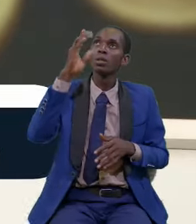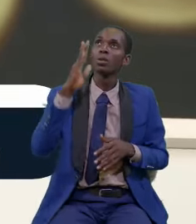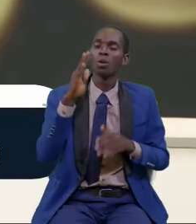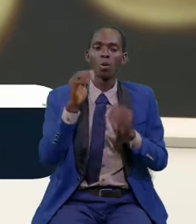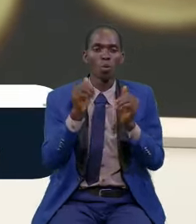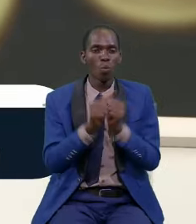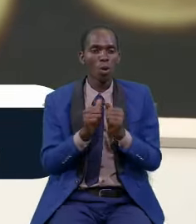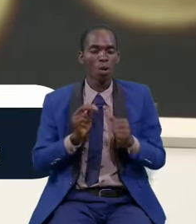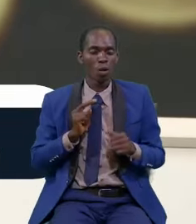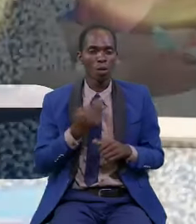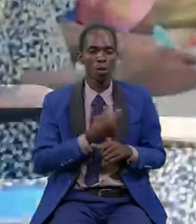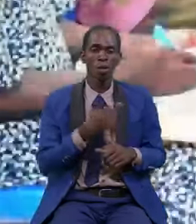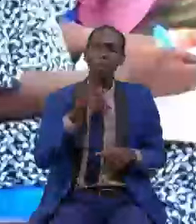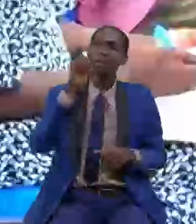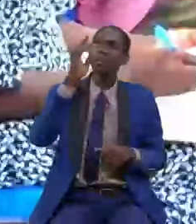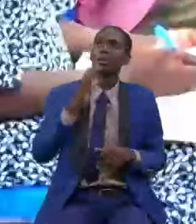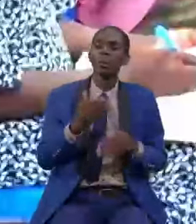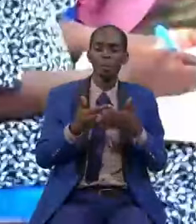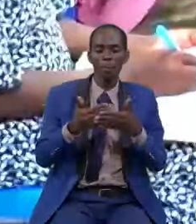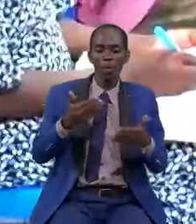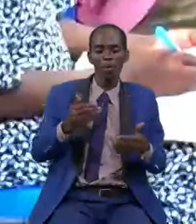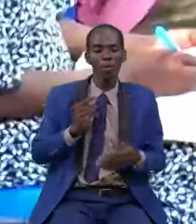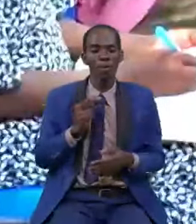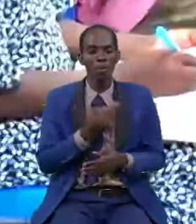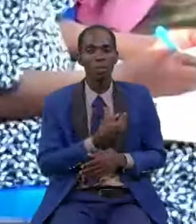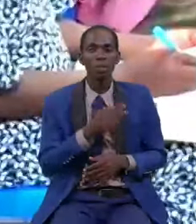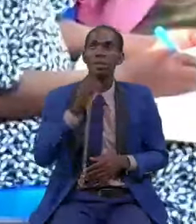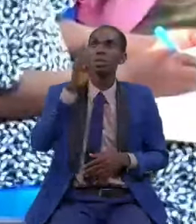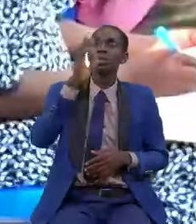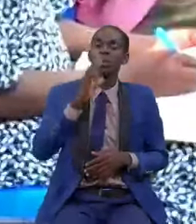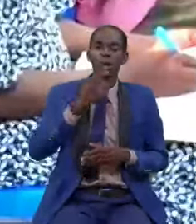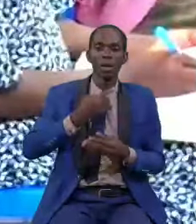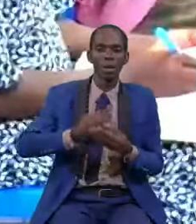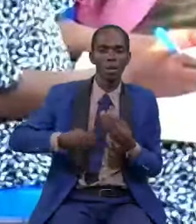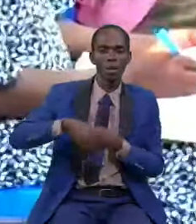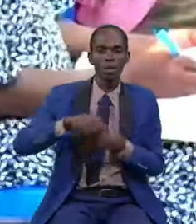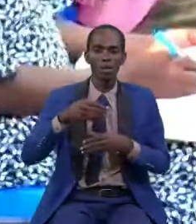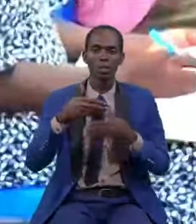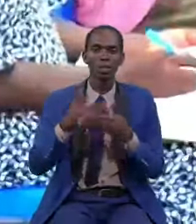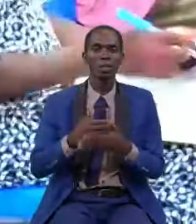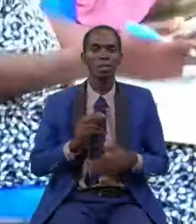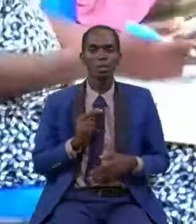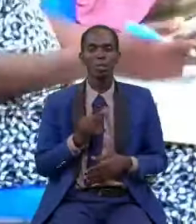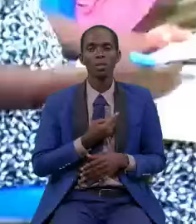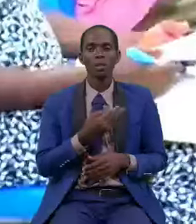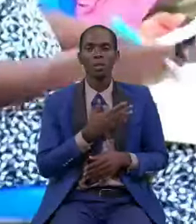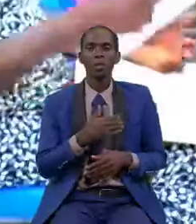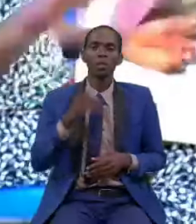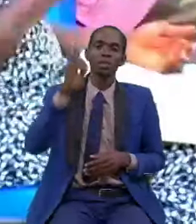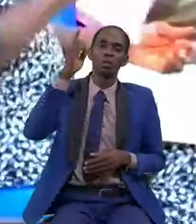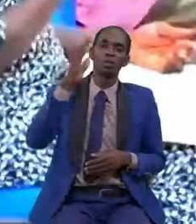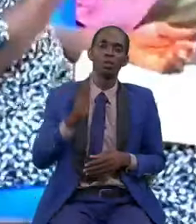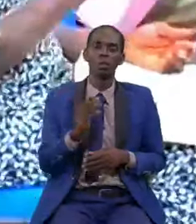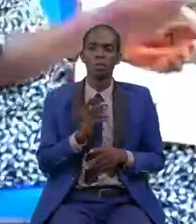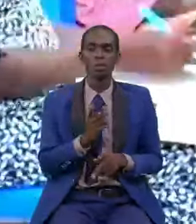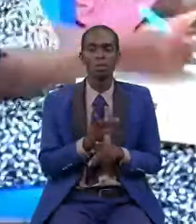before us, God around us, and God sustaining us from beneath. And